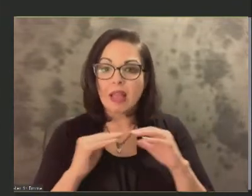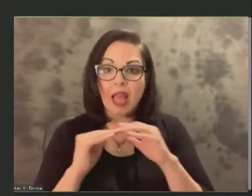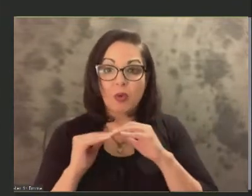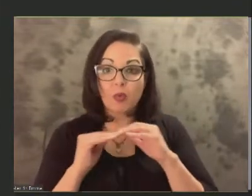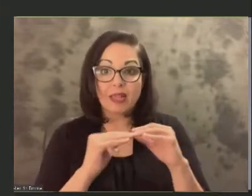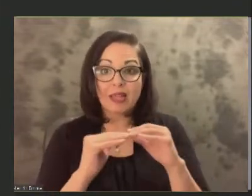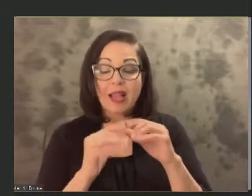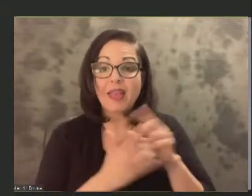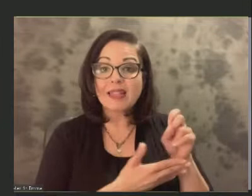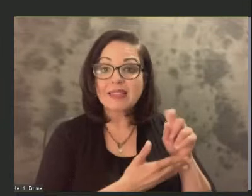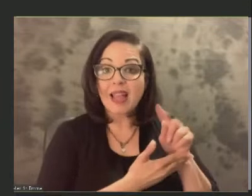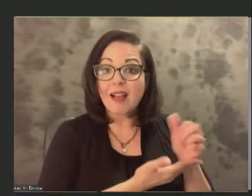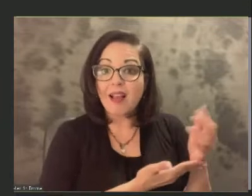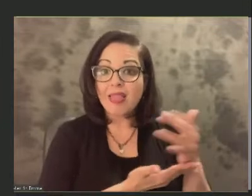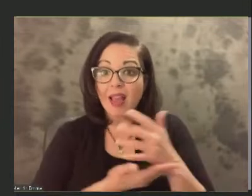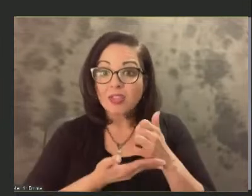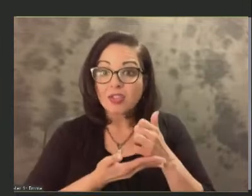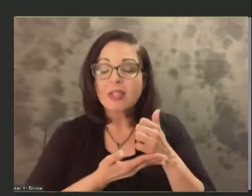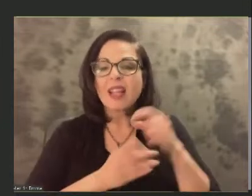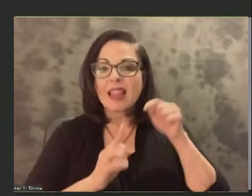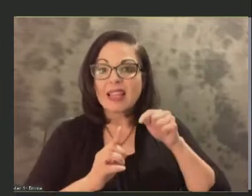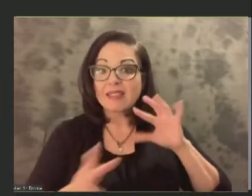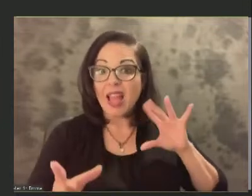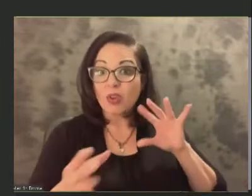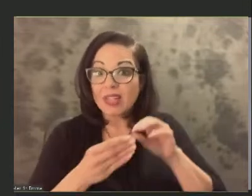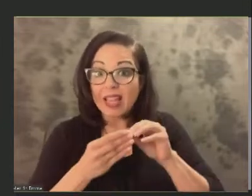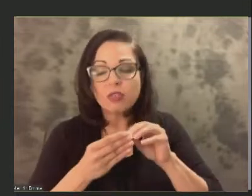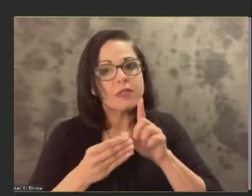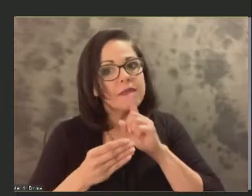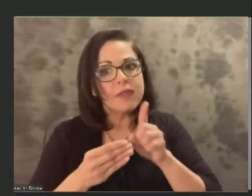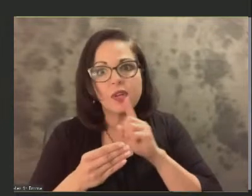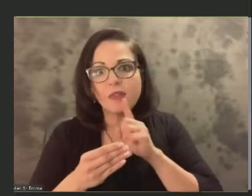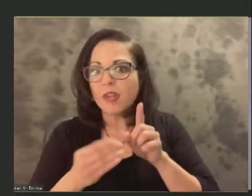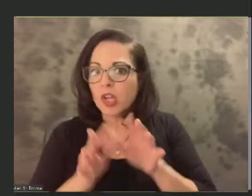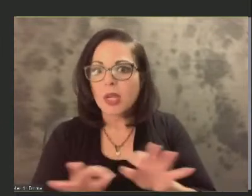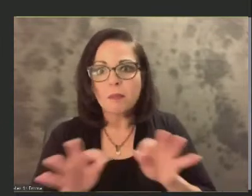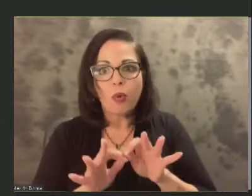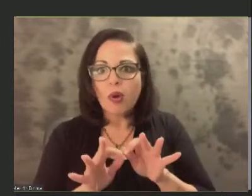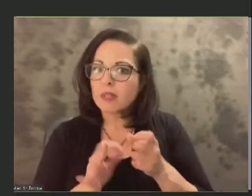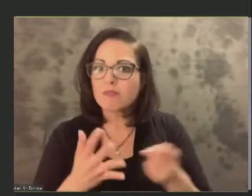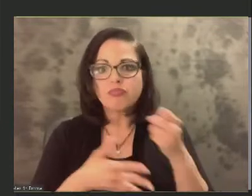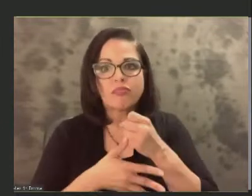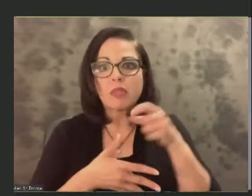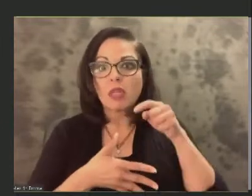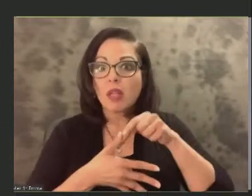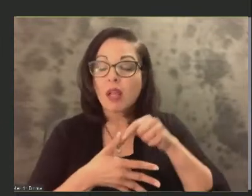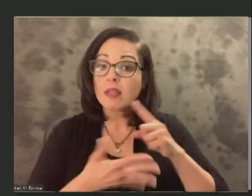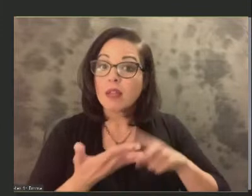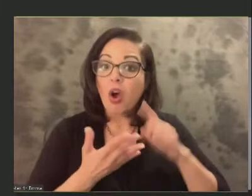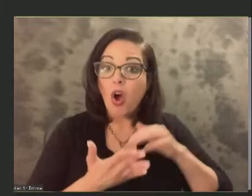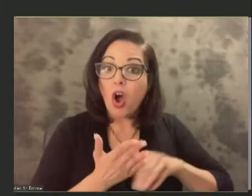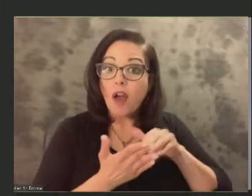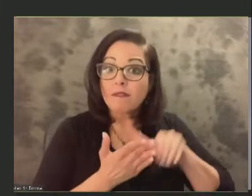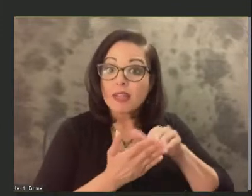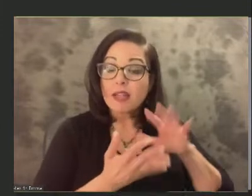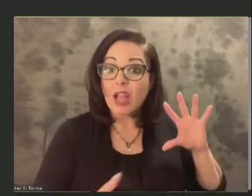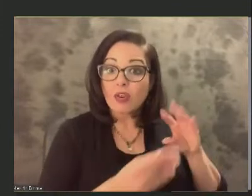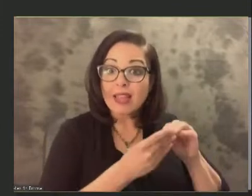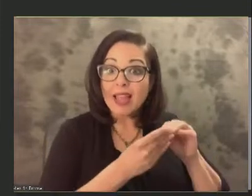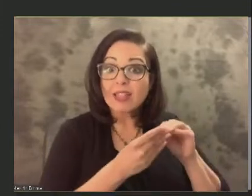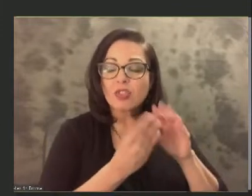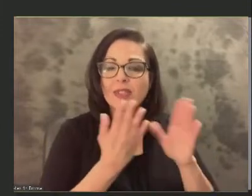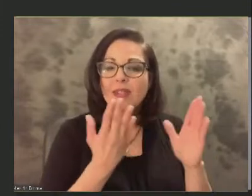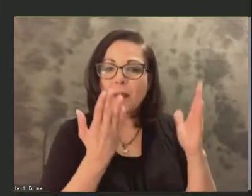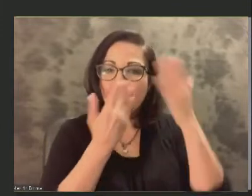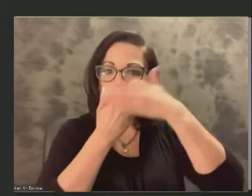data collection, disaggregation is so critical. I think oftentimes that aggregation masks